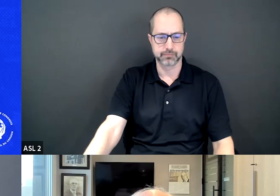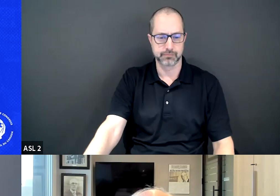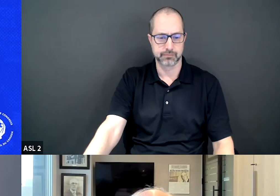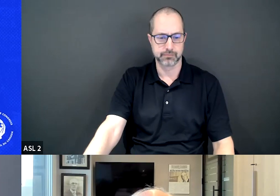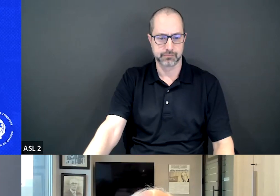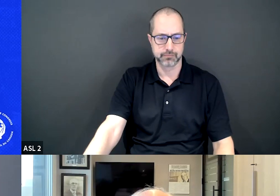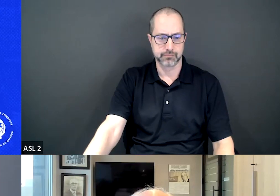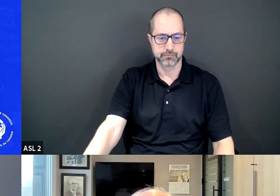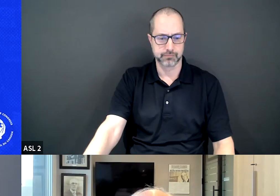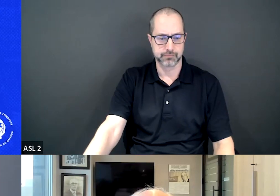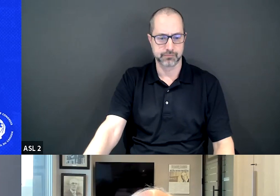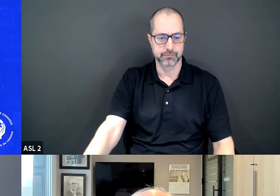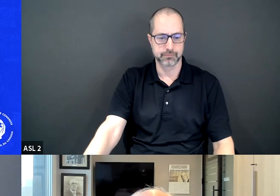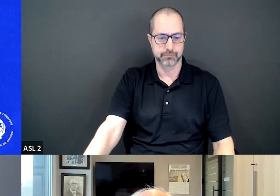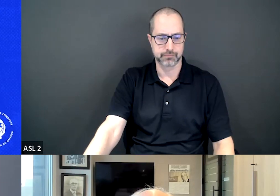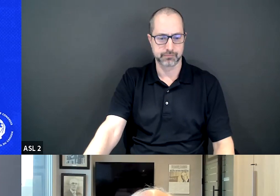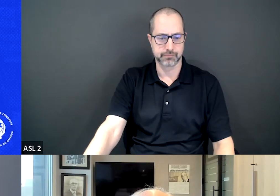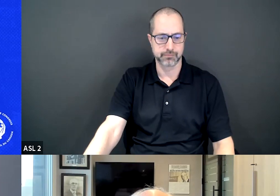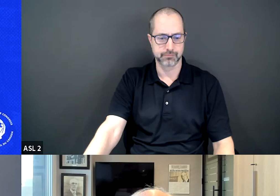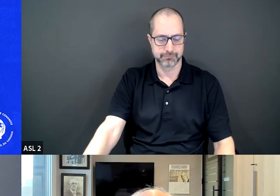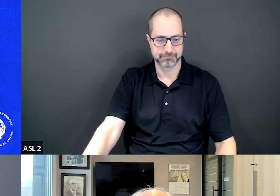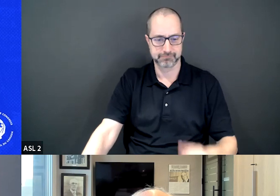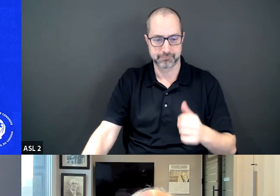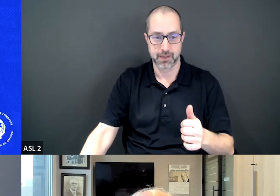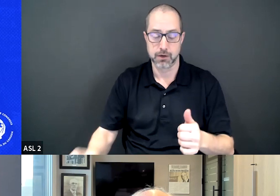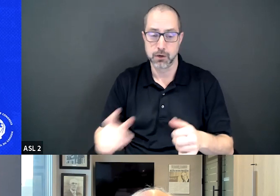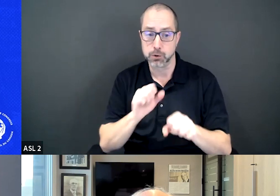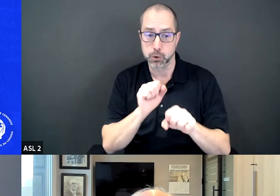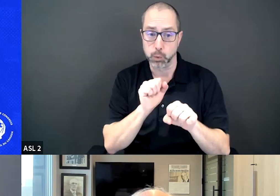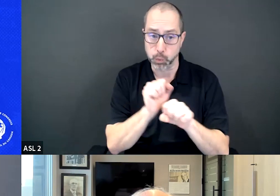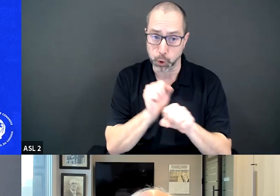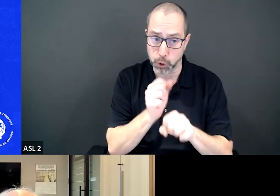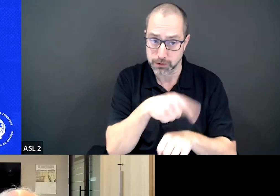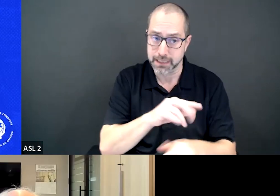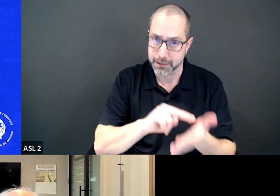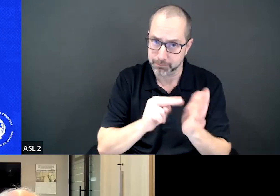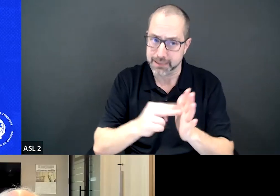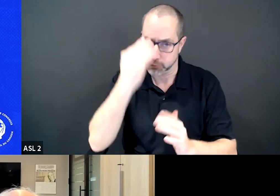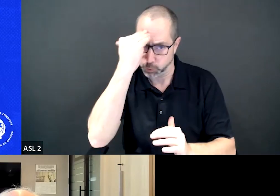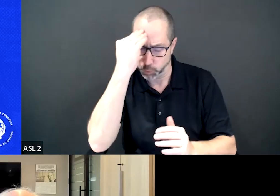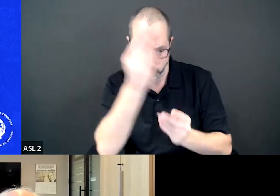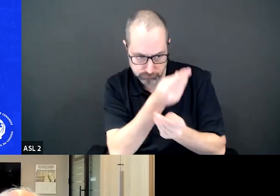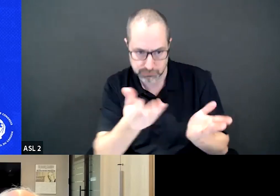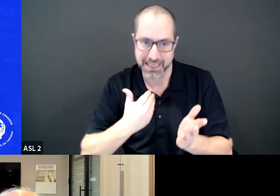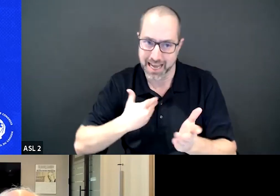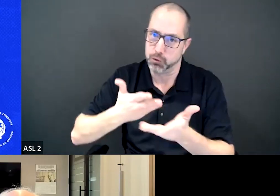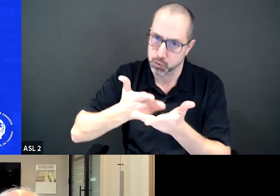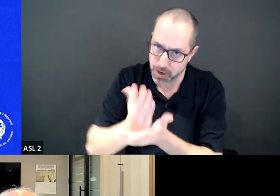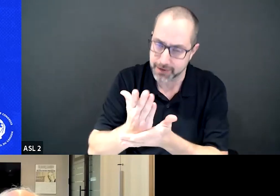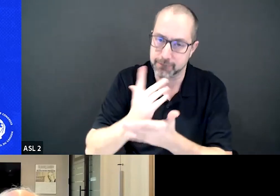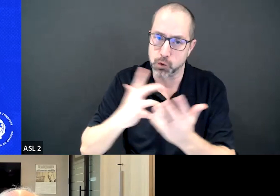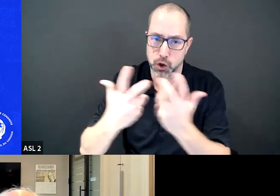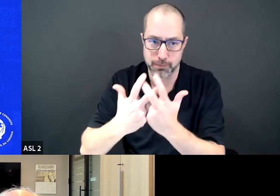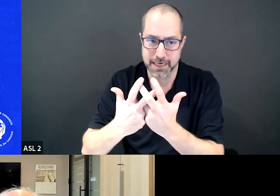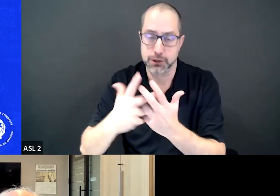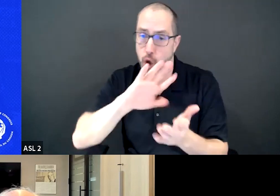workers with disabilities, that means knowing that they have a right to be accommodated. And that applies to all workers, regardless of their